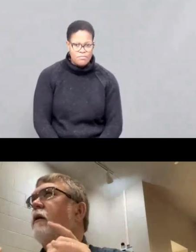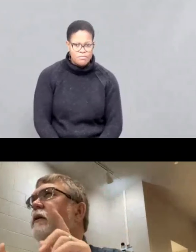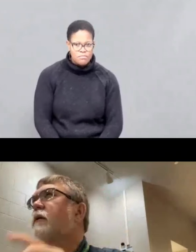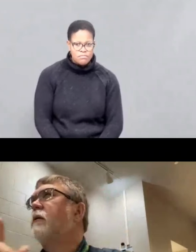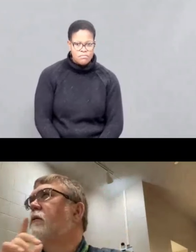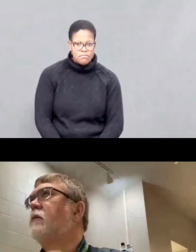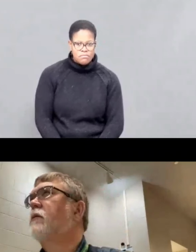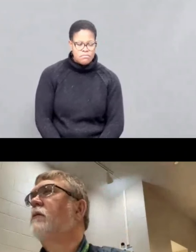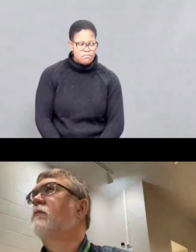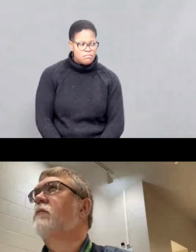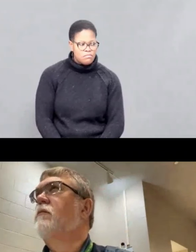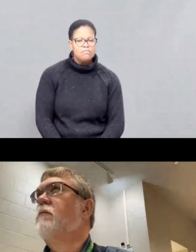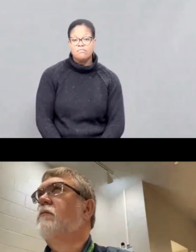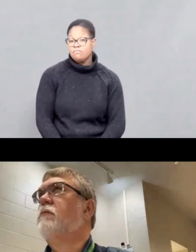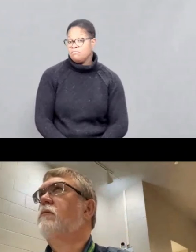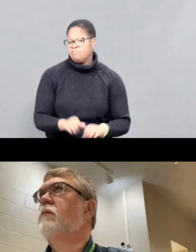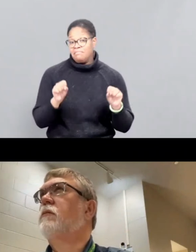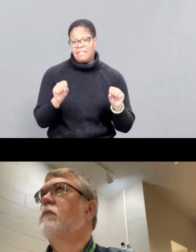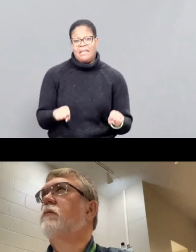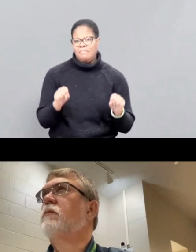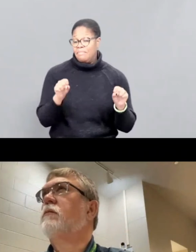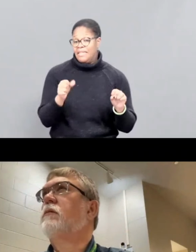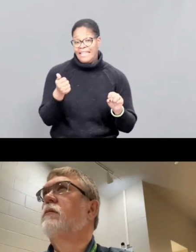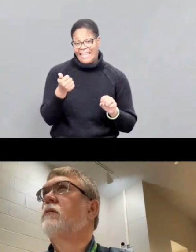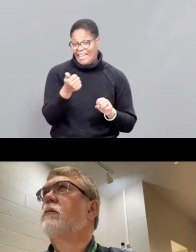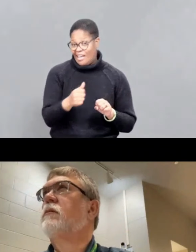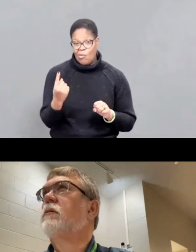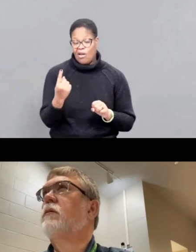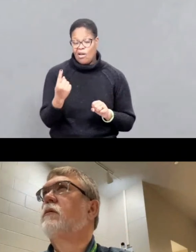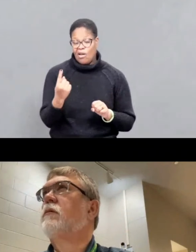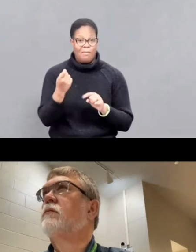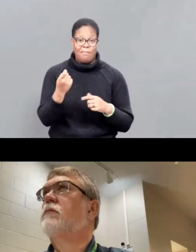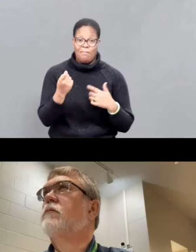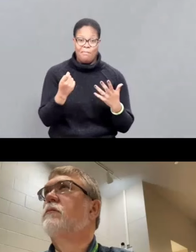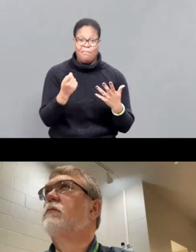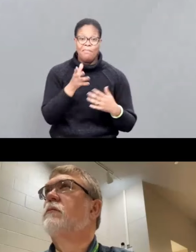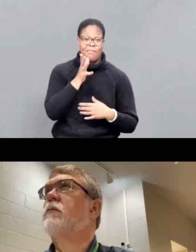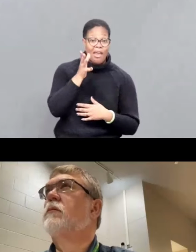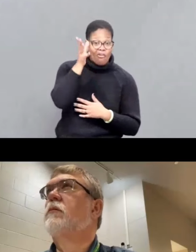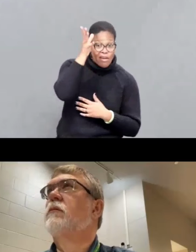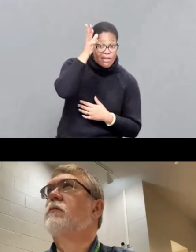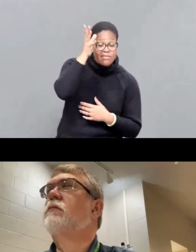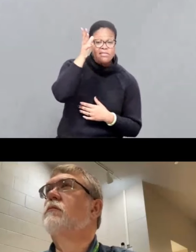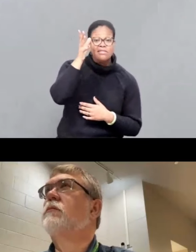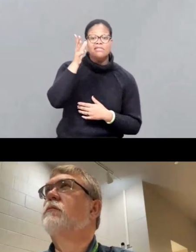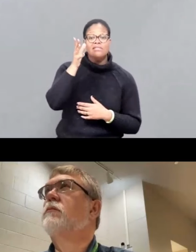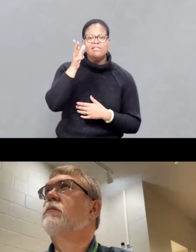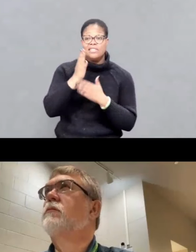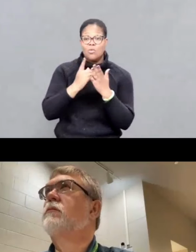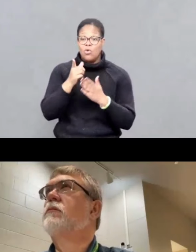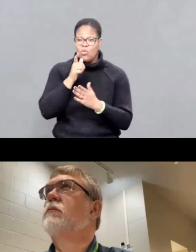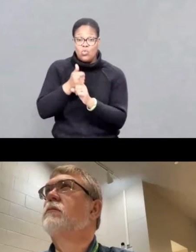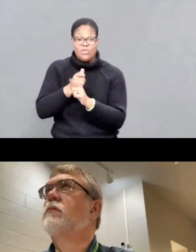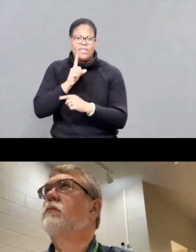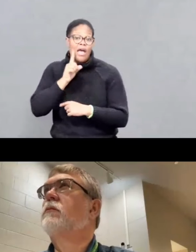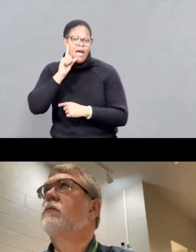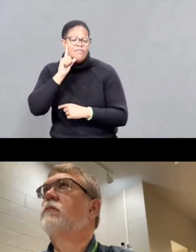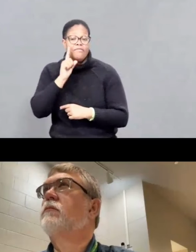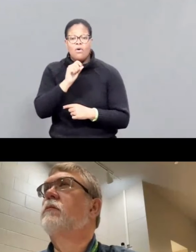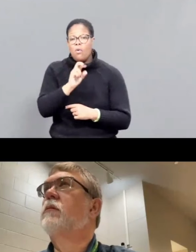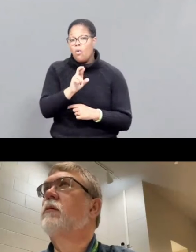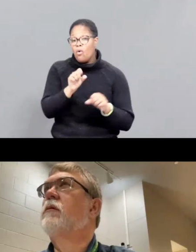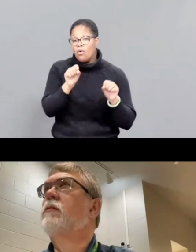are they? it can be anyone from a parent of someone who is deaf. It can